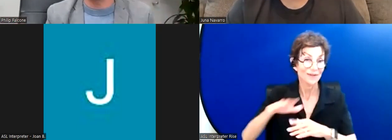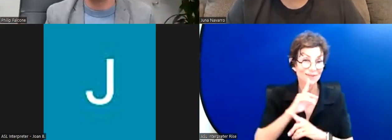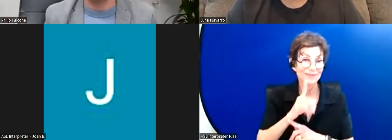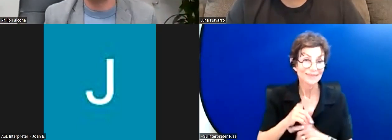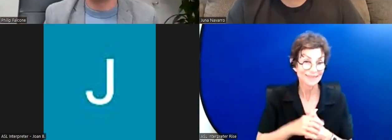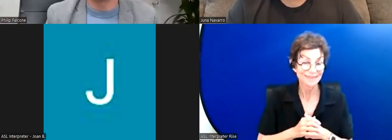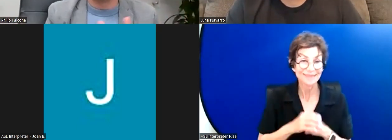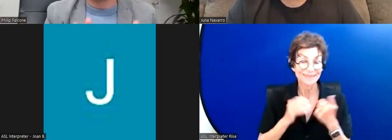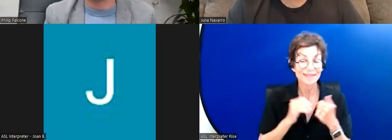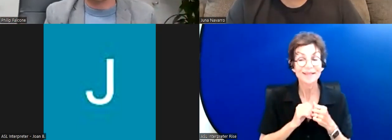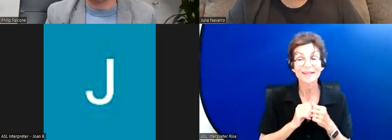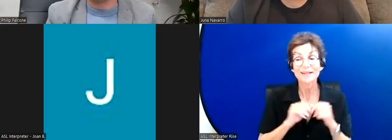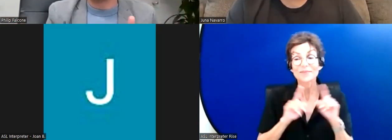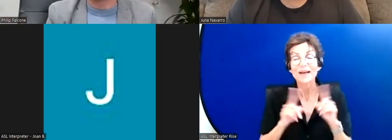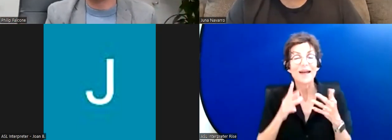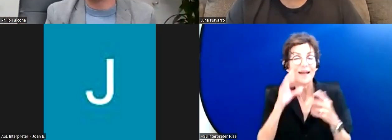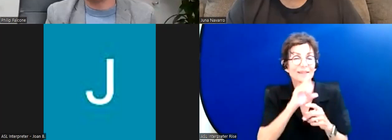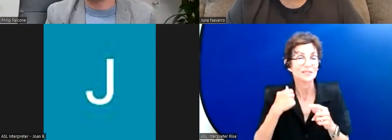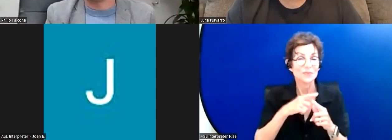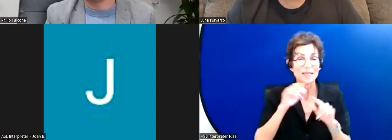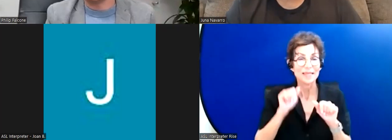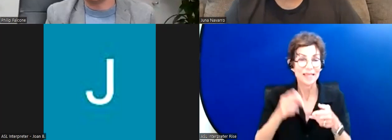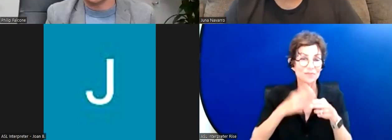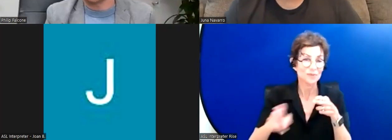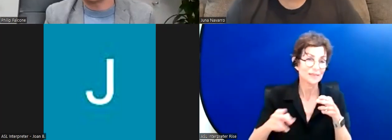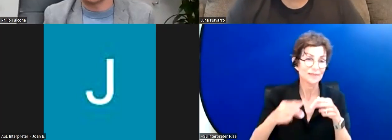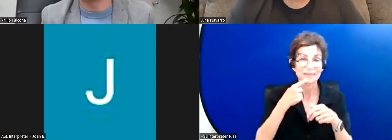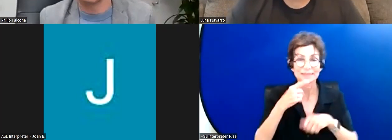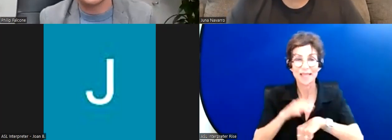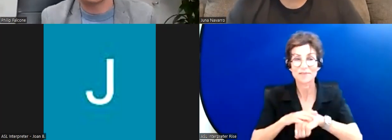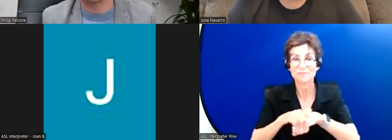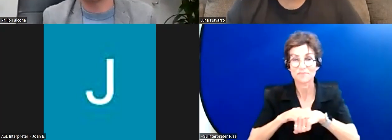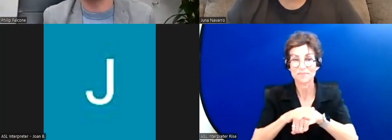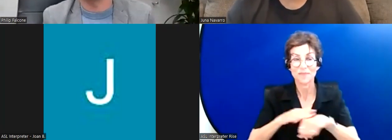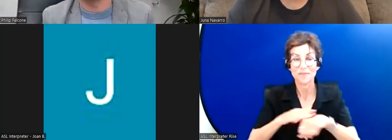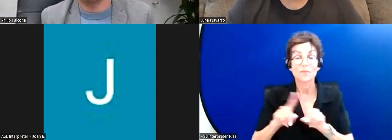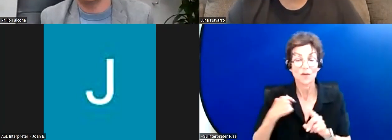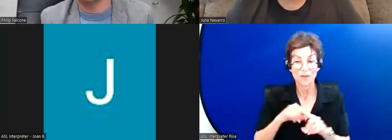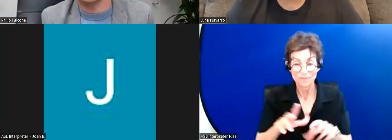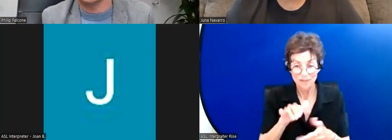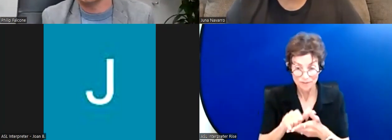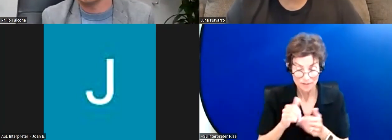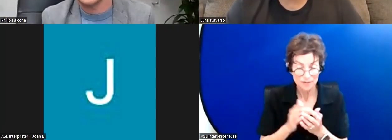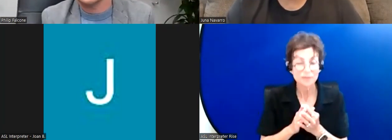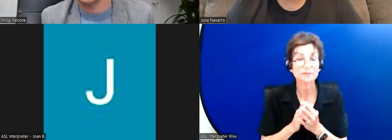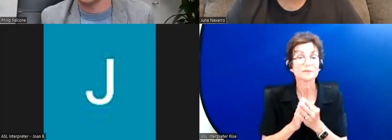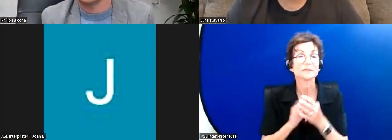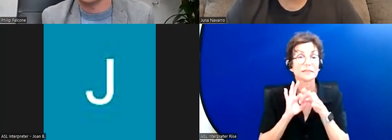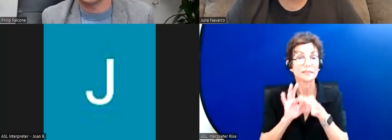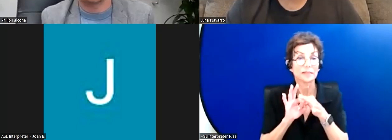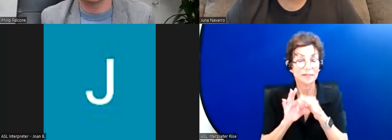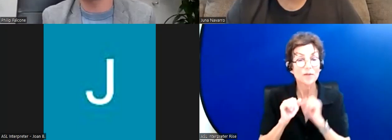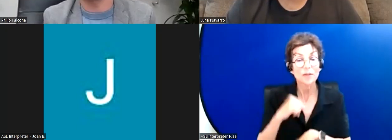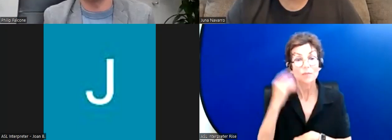So this one, in the instance of Casablanca, and this is done through Beautify Riverside. We have